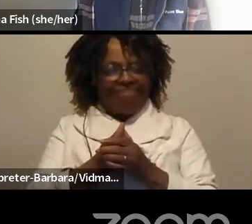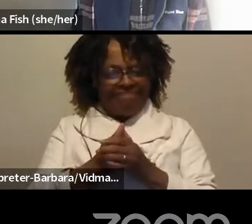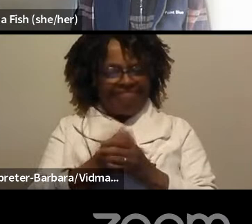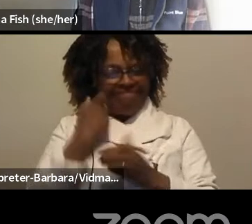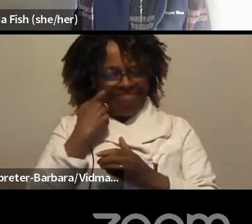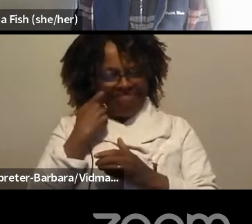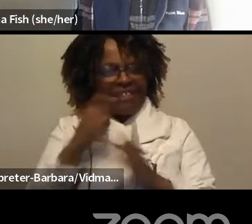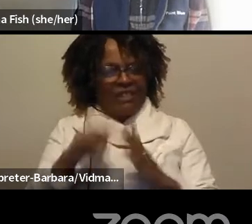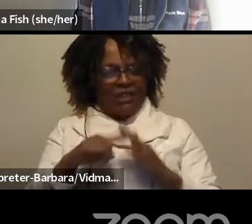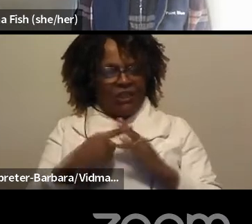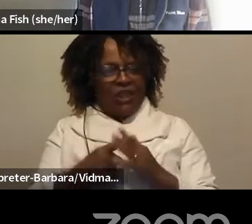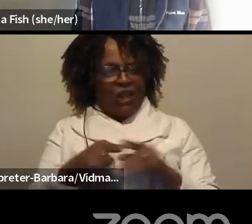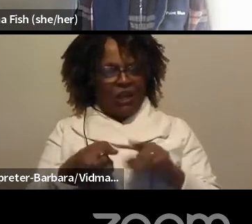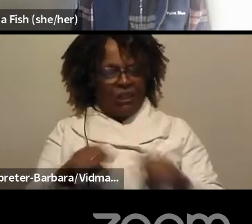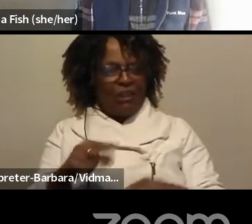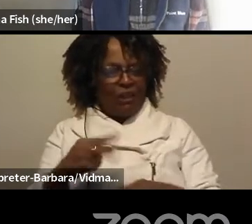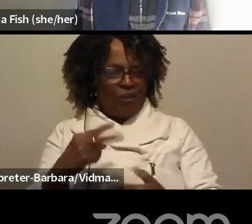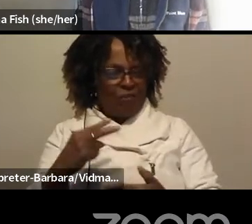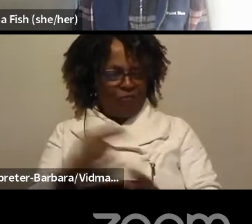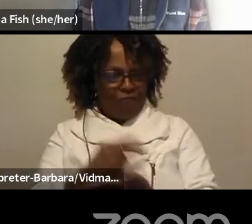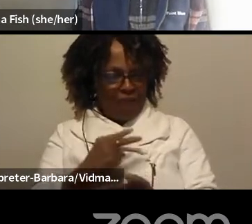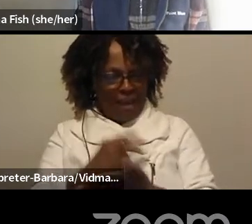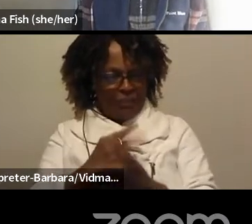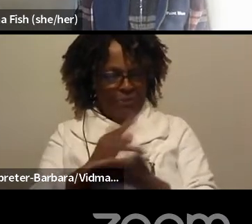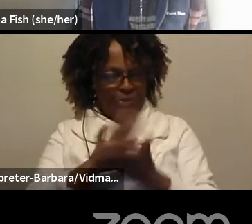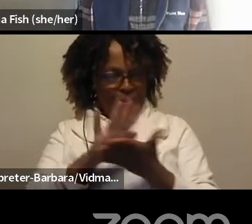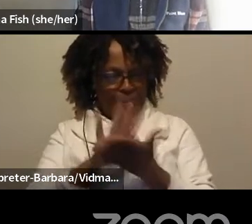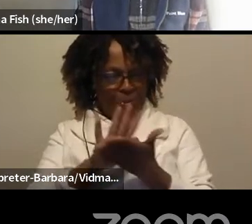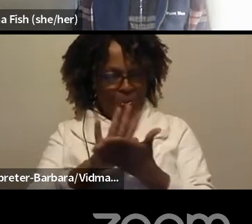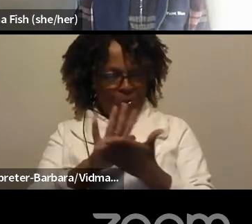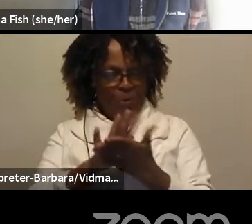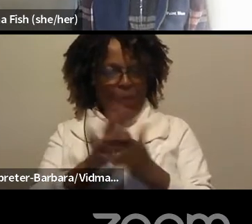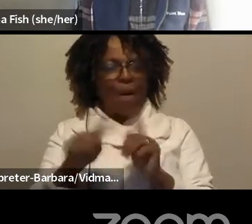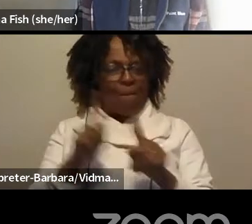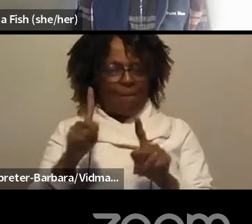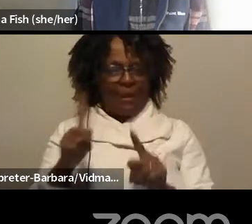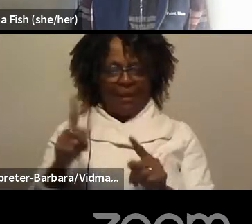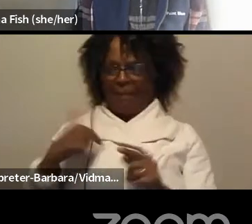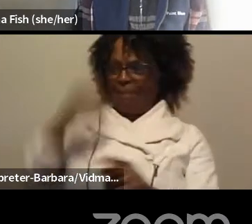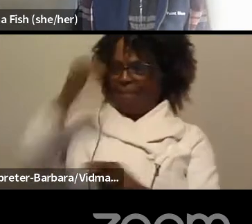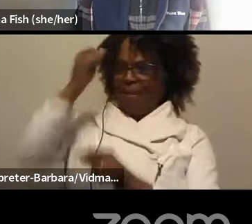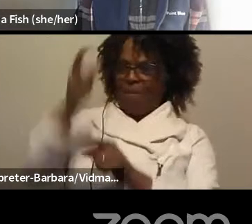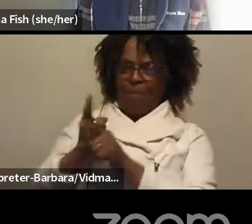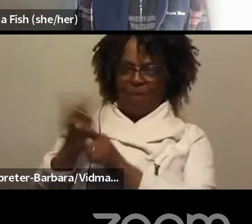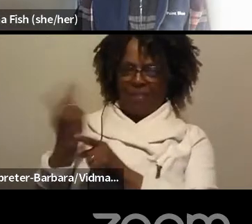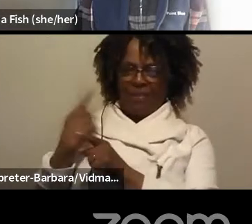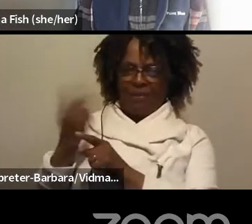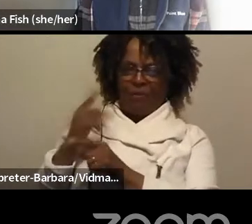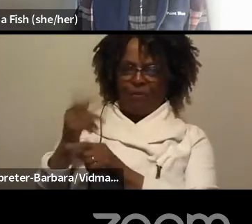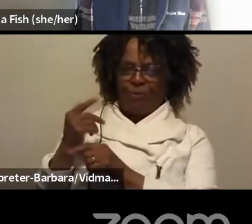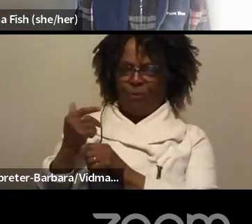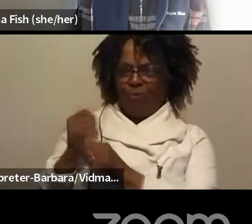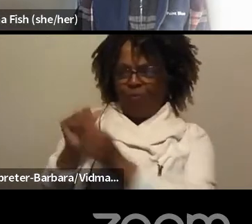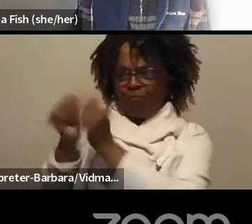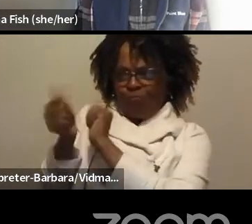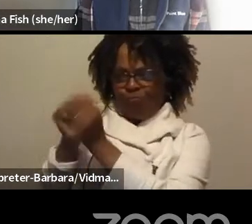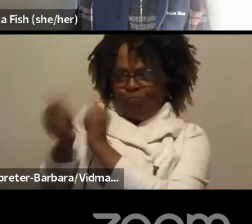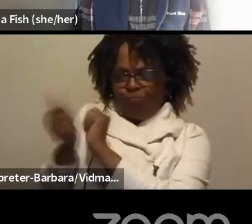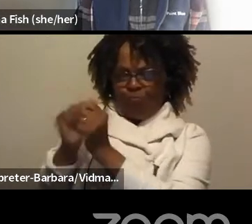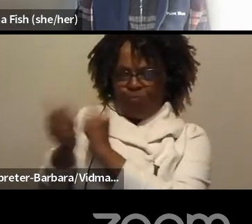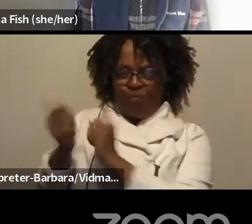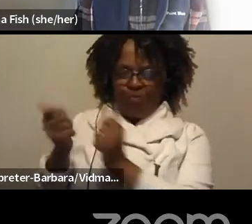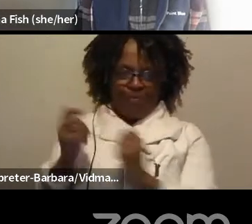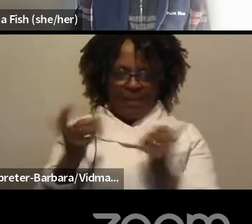undergrad. And one conversation that I had with my brother actually is that when you're having or trying to establish new self-care practices, it should